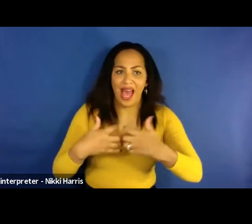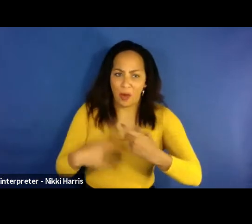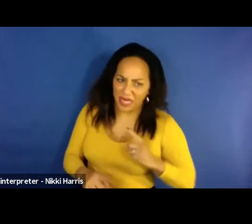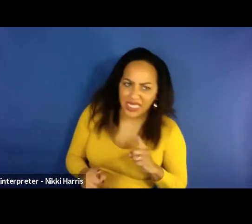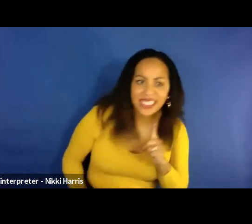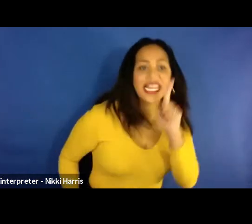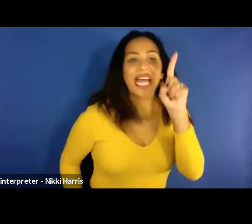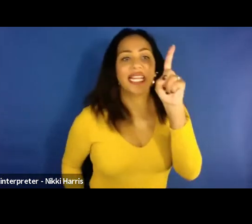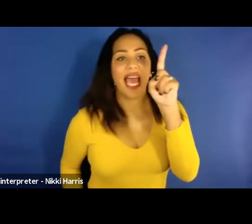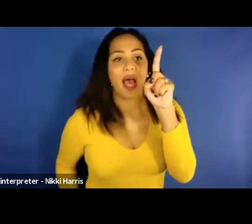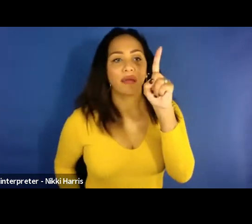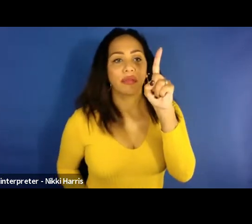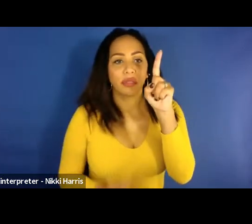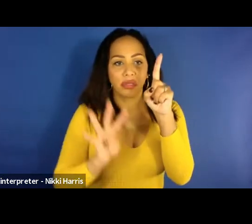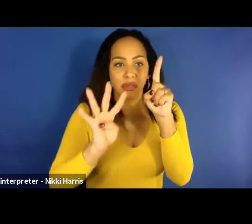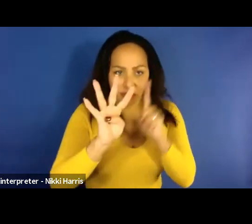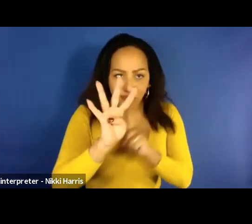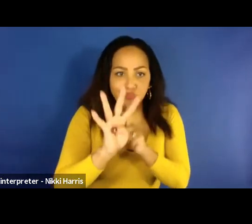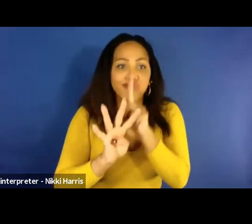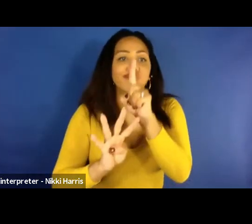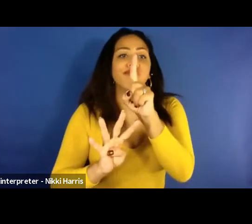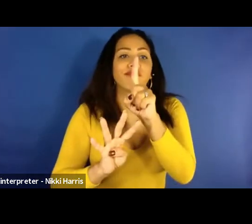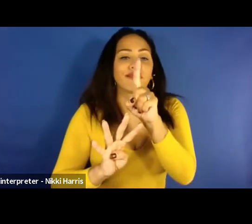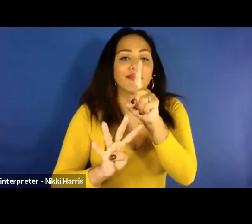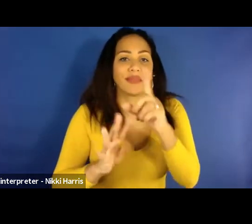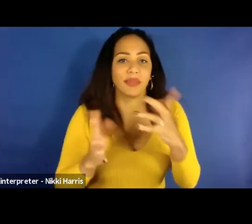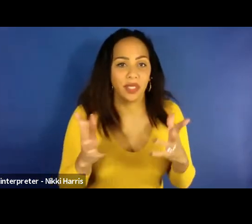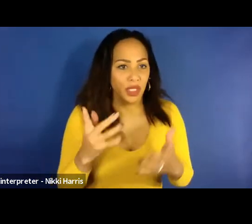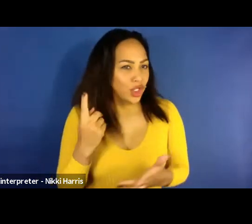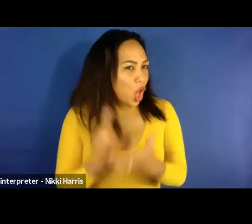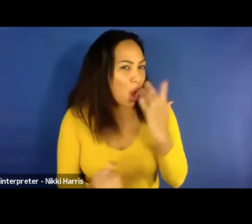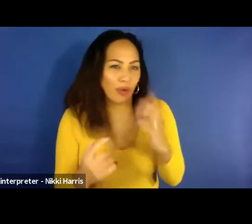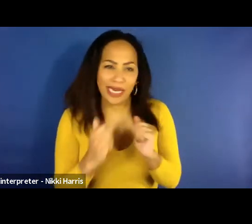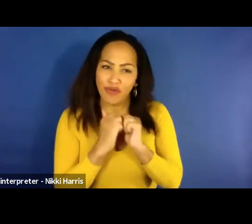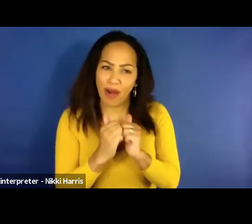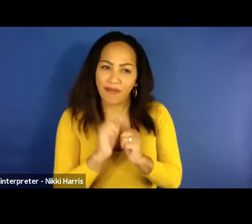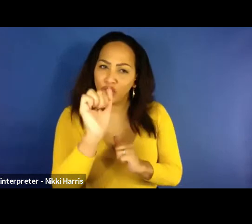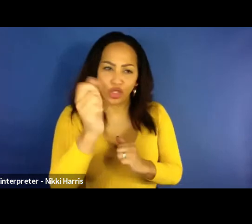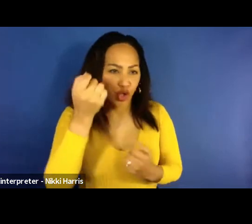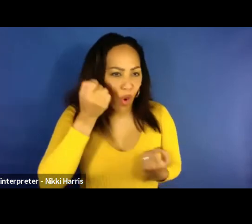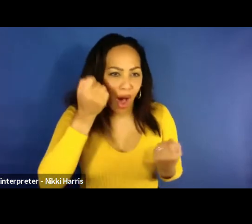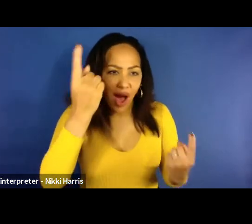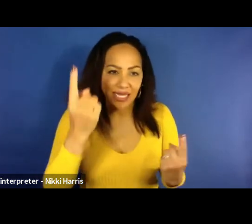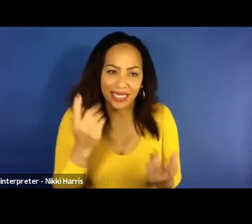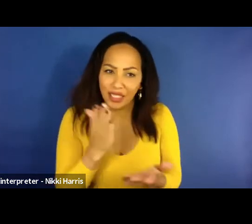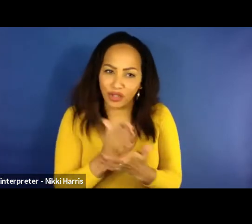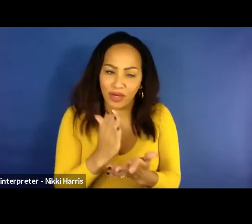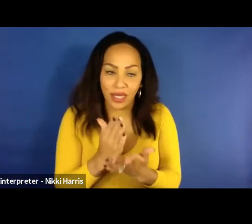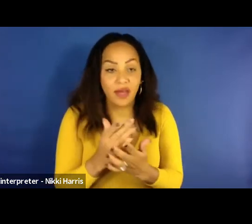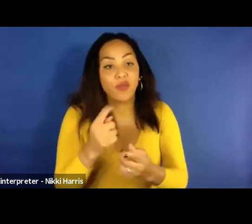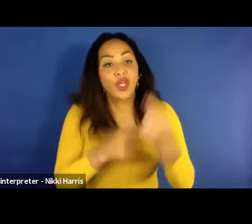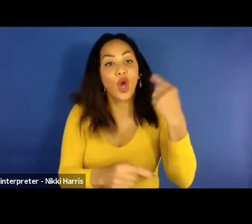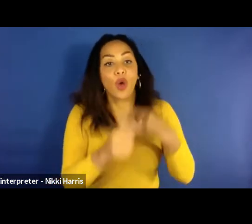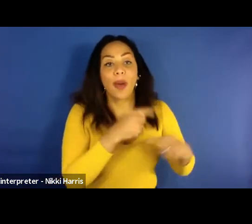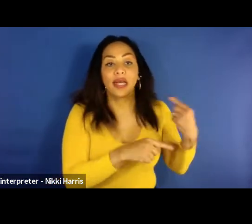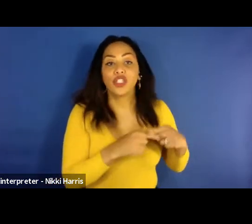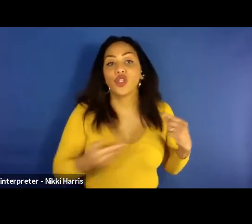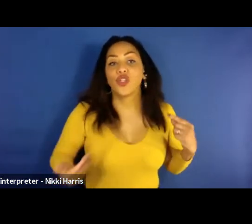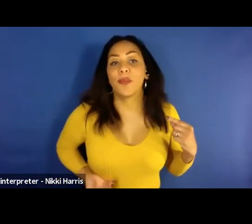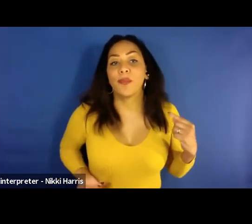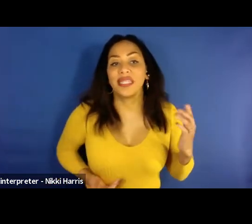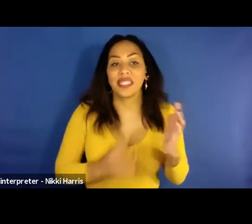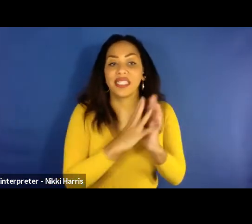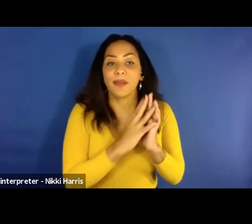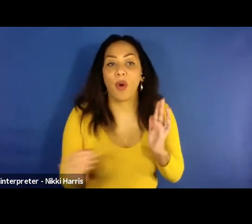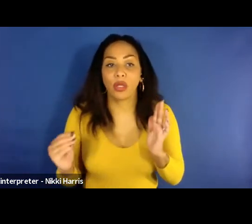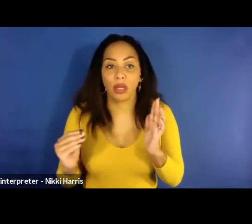which is only really relevant to your idea specifically, because going back to the business model canvas, there are a number of ways in which you